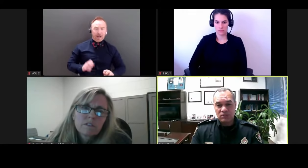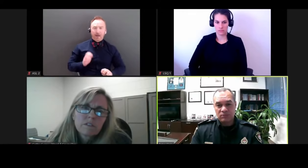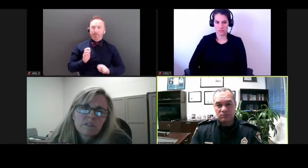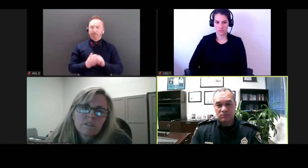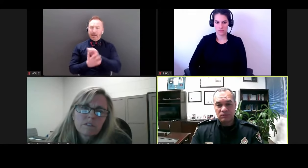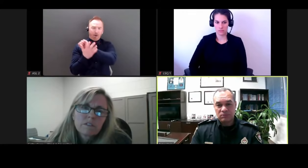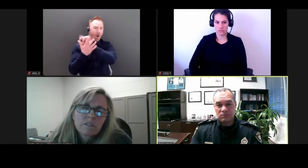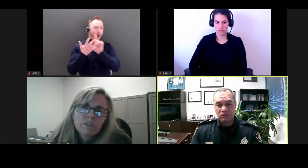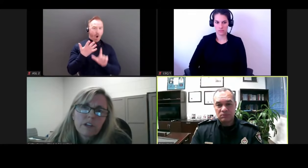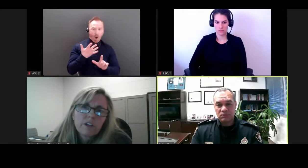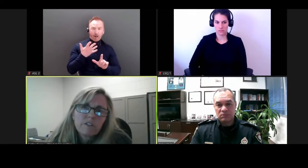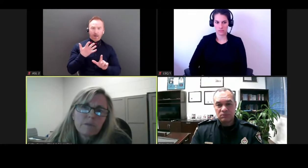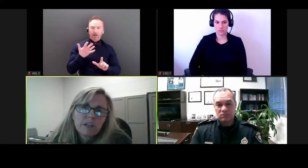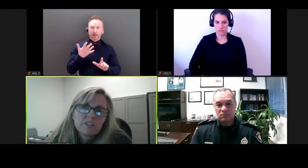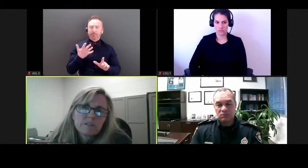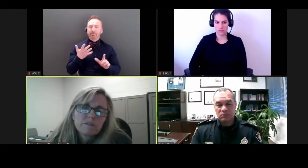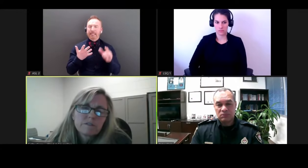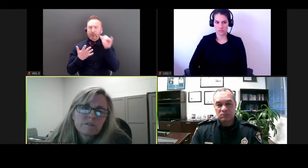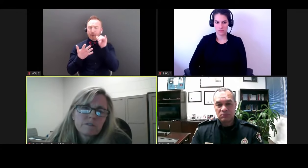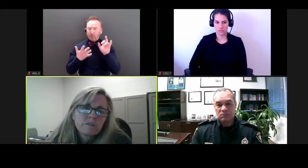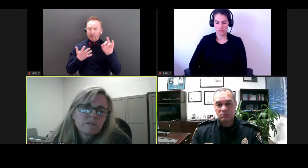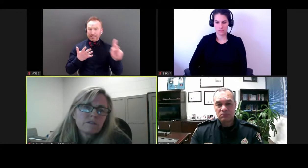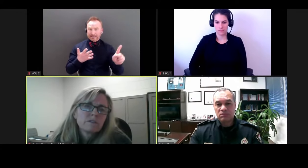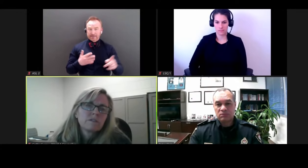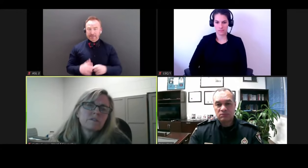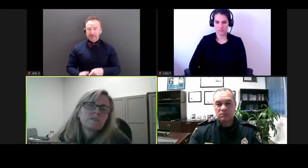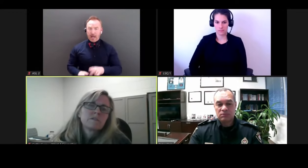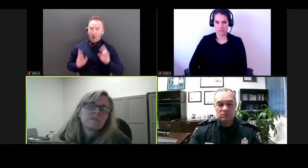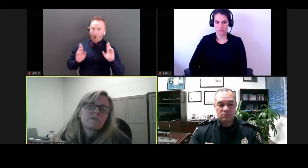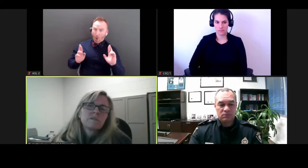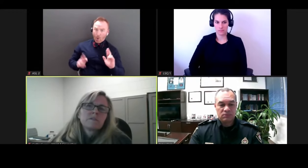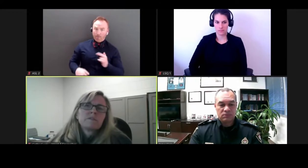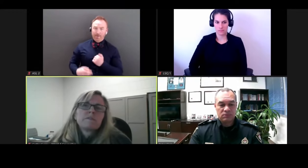question. Well, thank you very much.